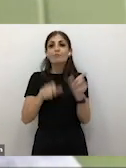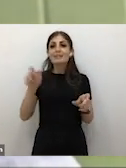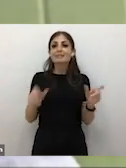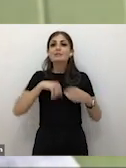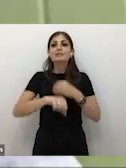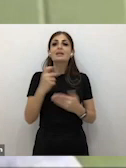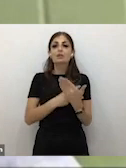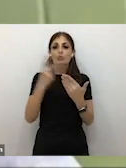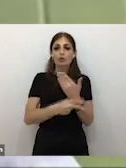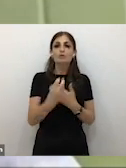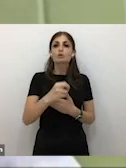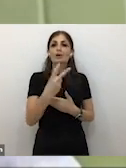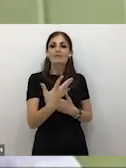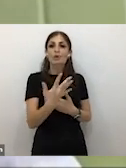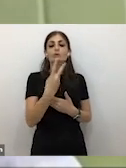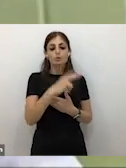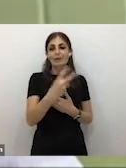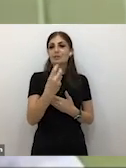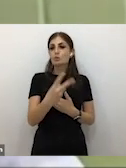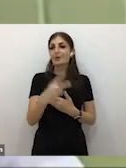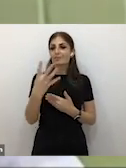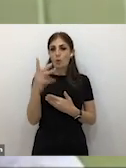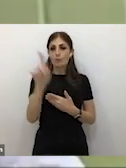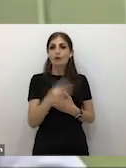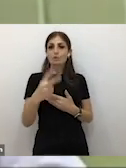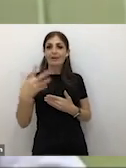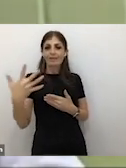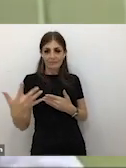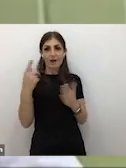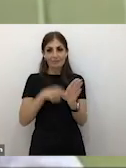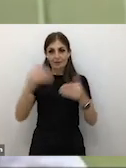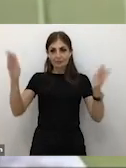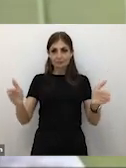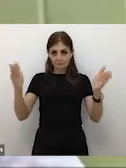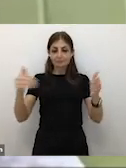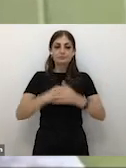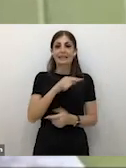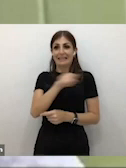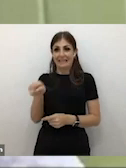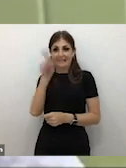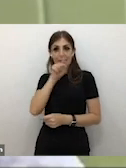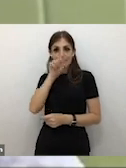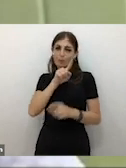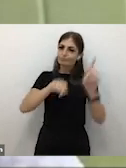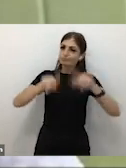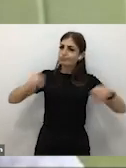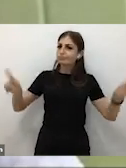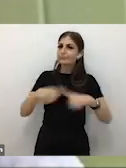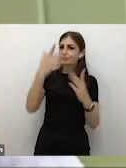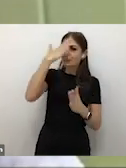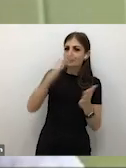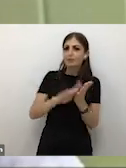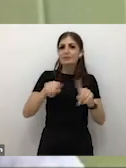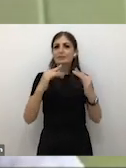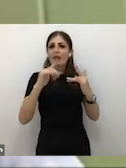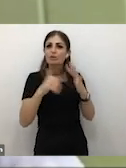for the 2024-25 year. These participants will have lots of different experience. They'll be from different career